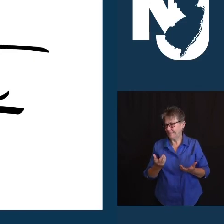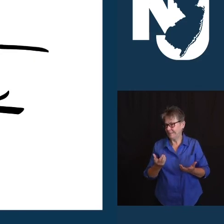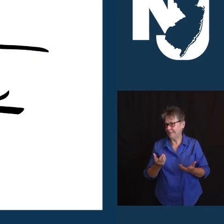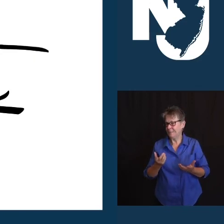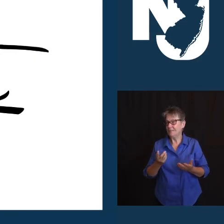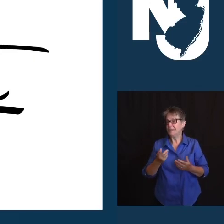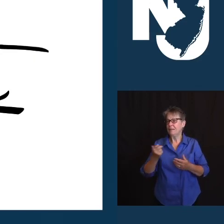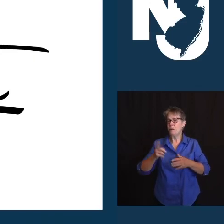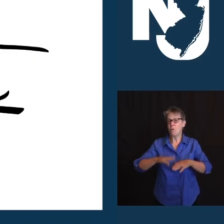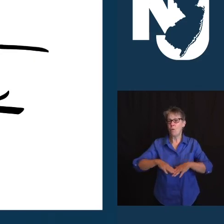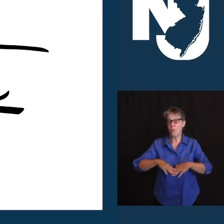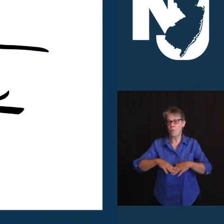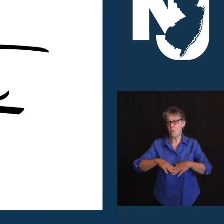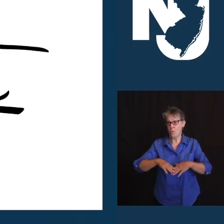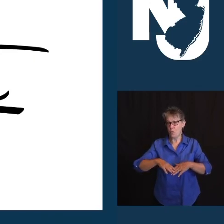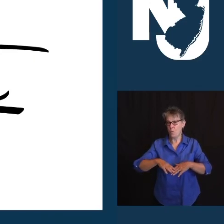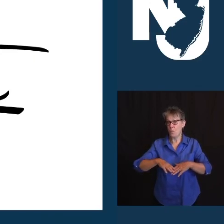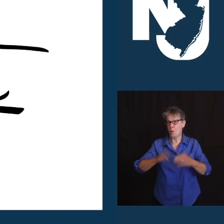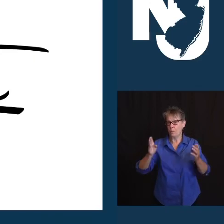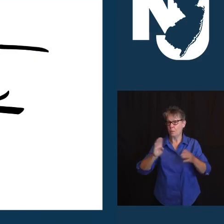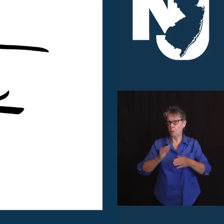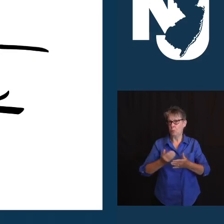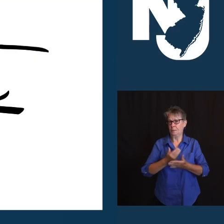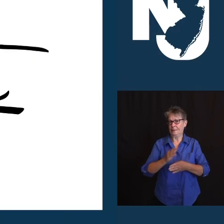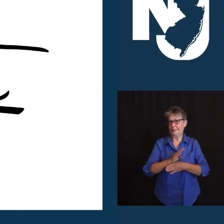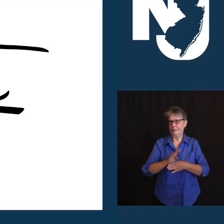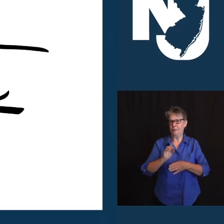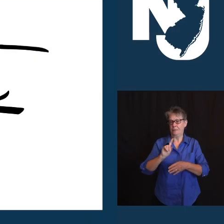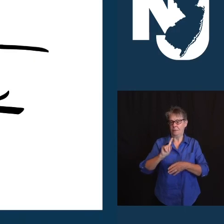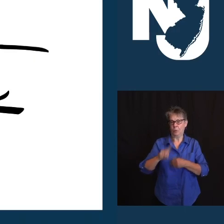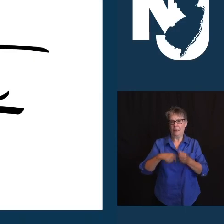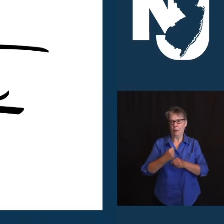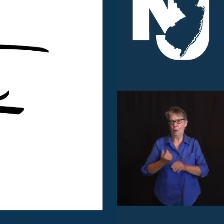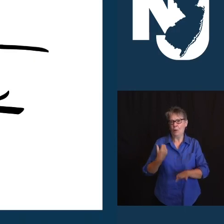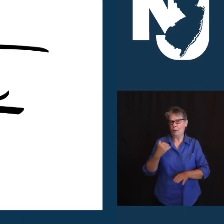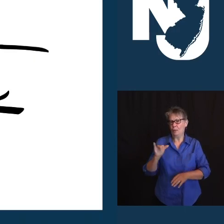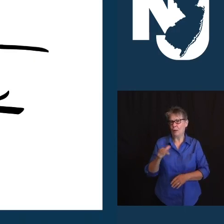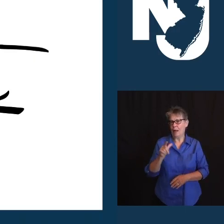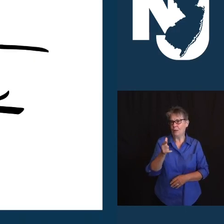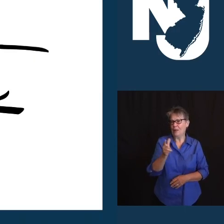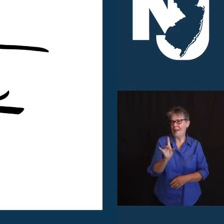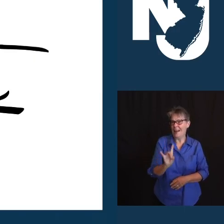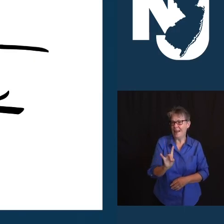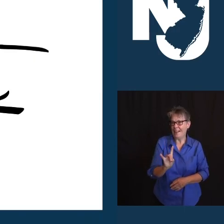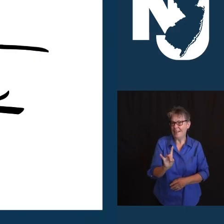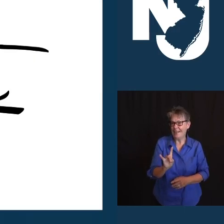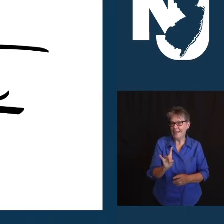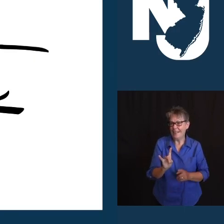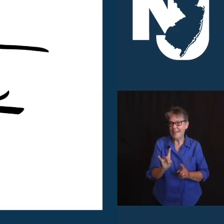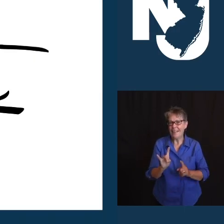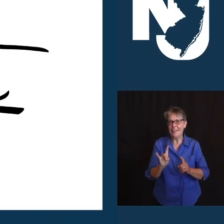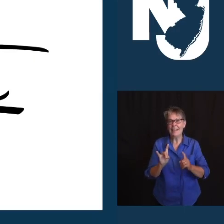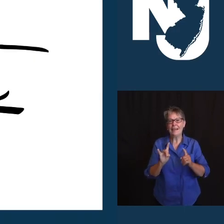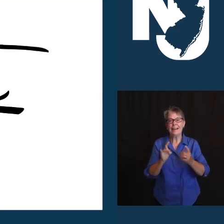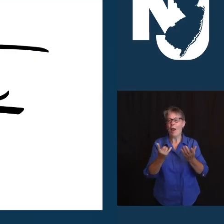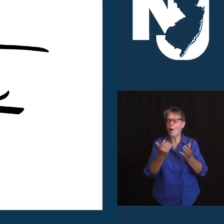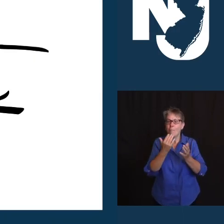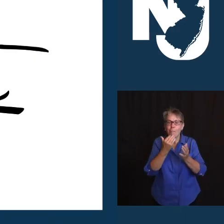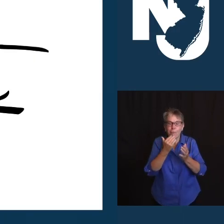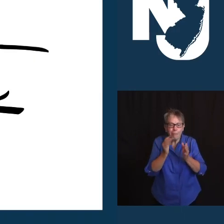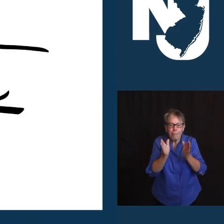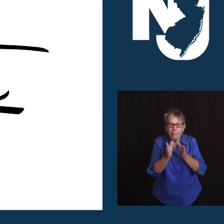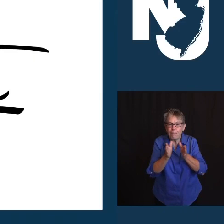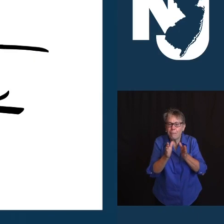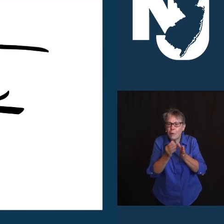exactly 2 years ago, grew to become a 15-member team. But then the public health emergency hit, and A-List had to close